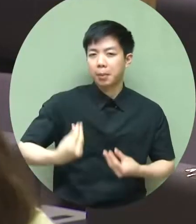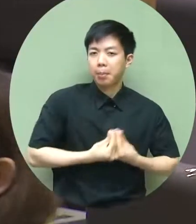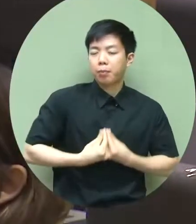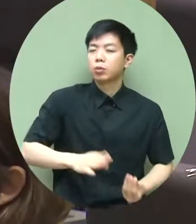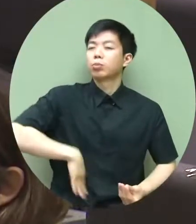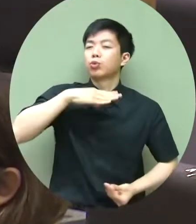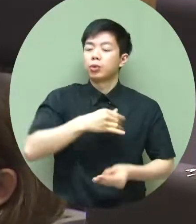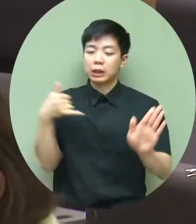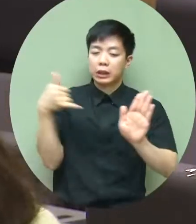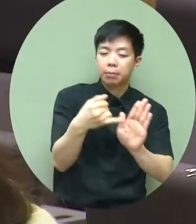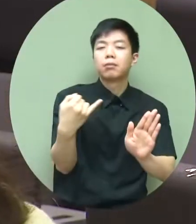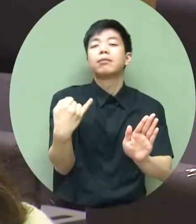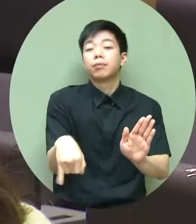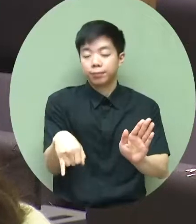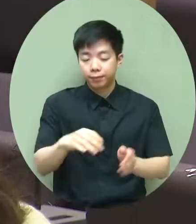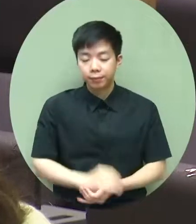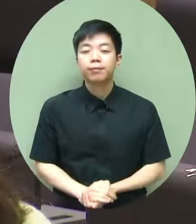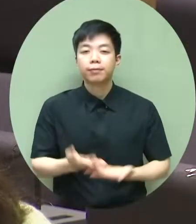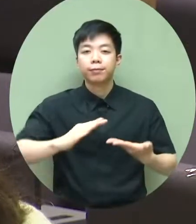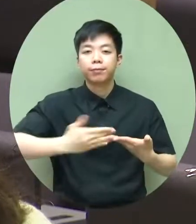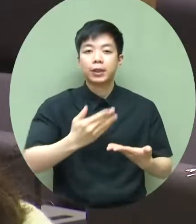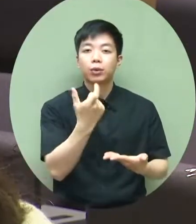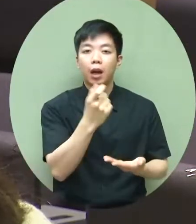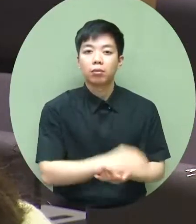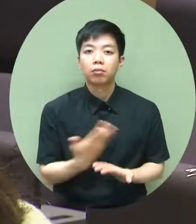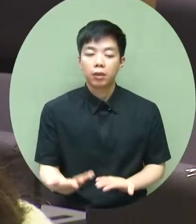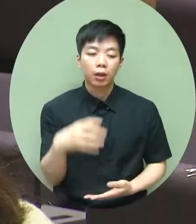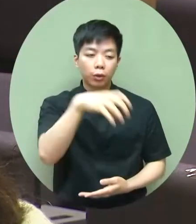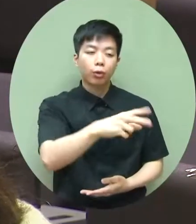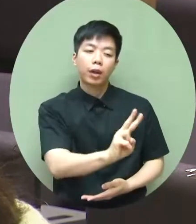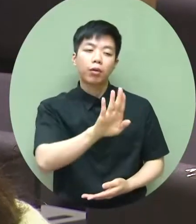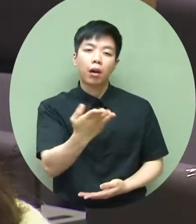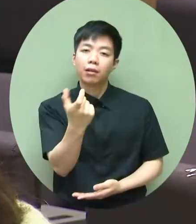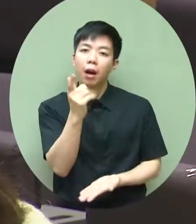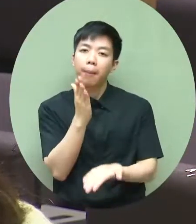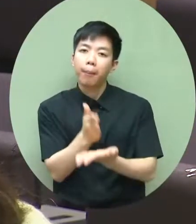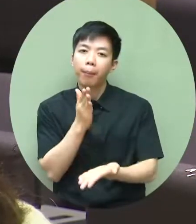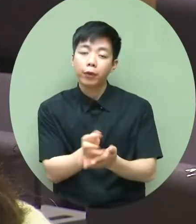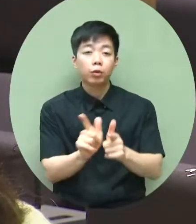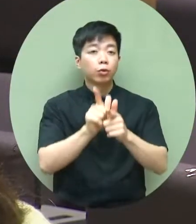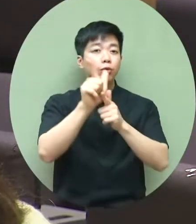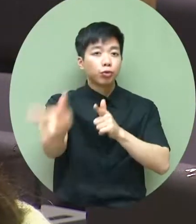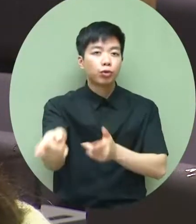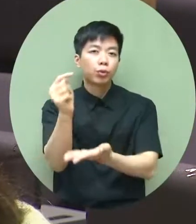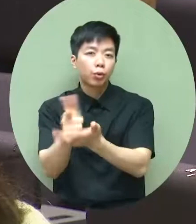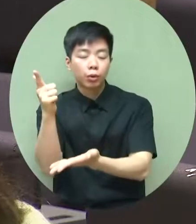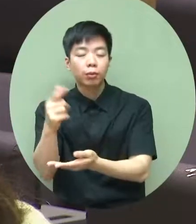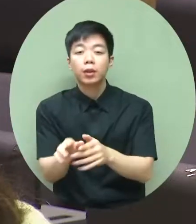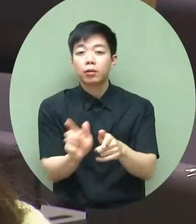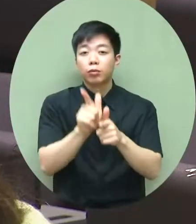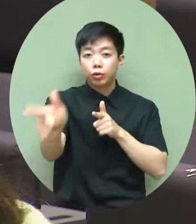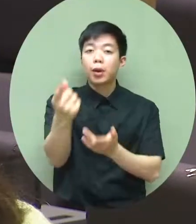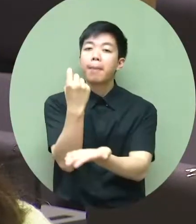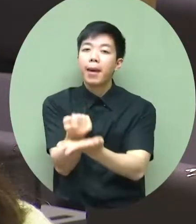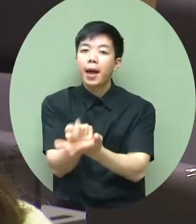the first train. So how are you going to solve the problem in relation to fares? Well, there are